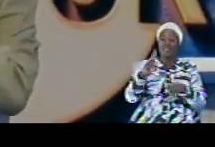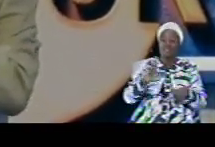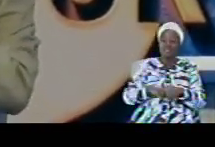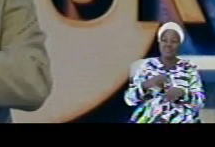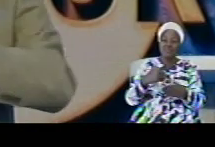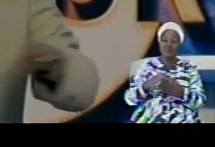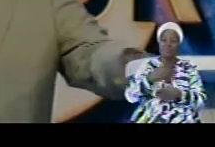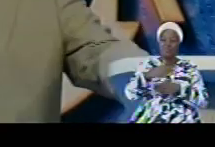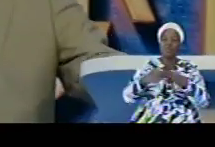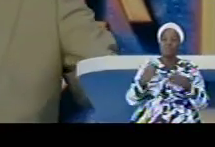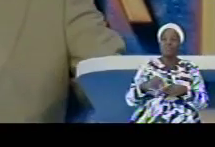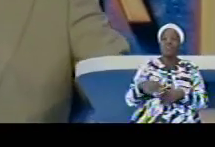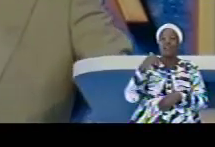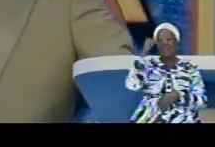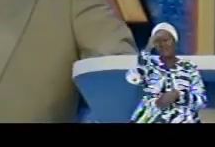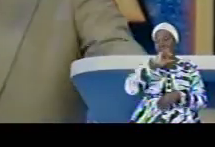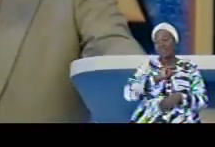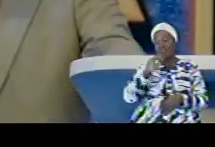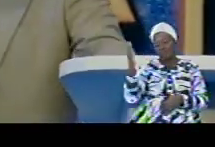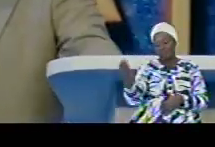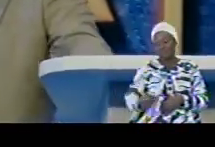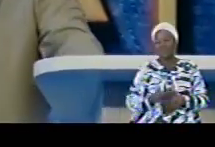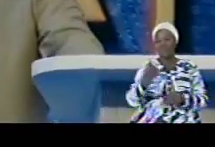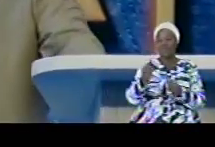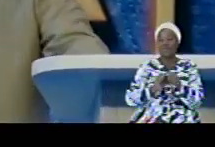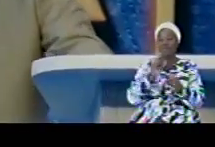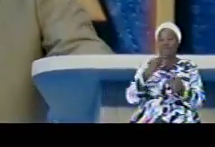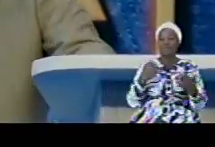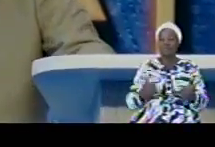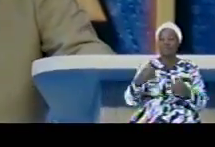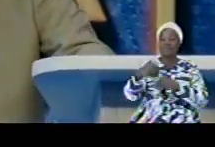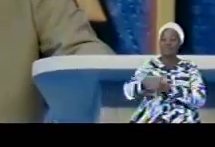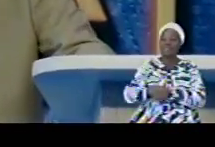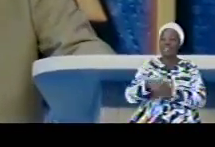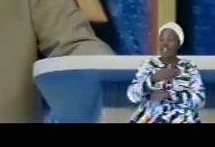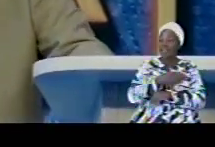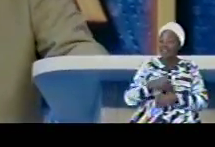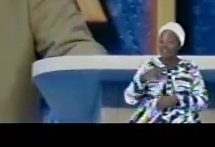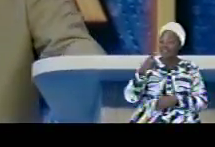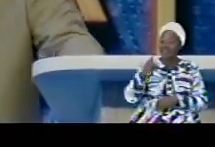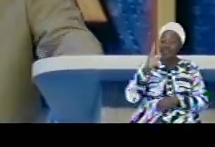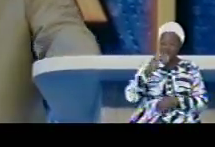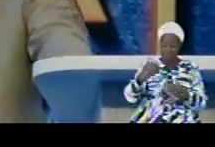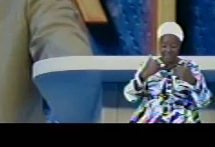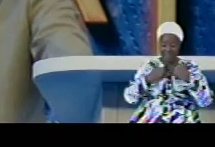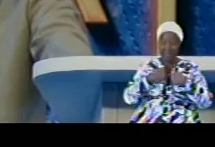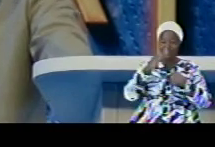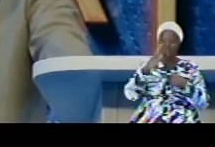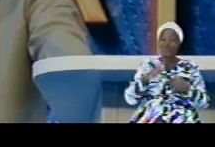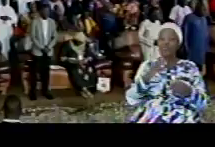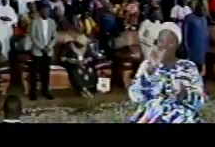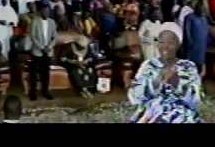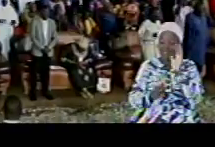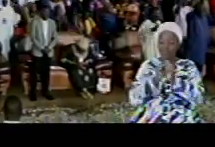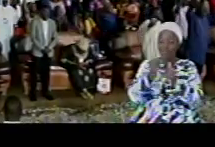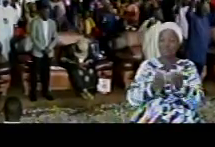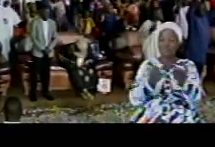Africa, I welcome everyone tonight, and you will possess your possession.